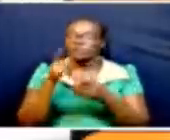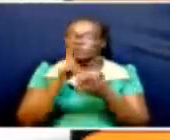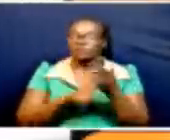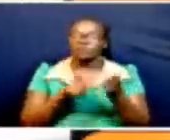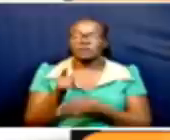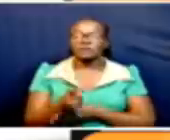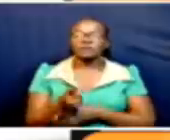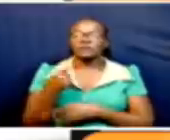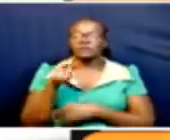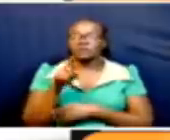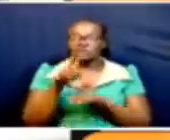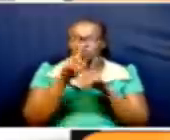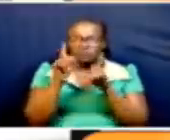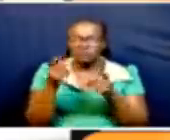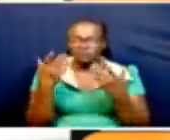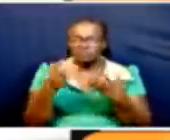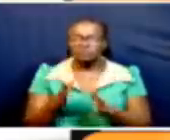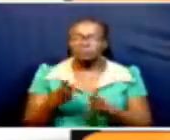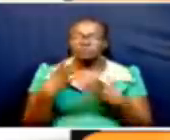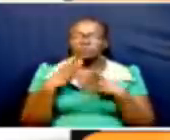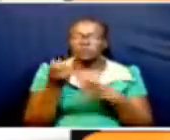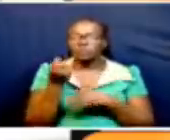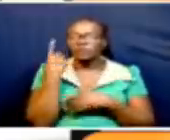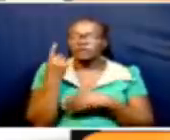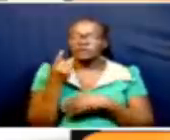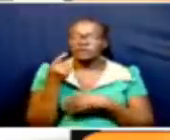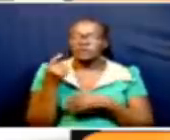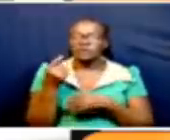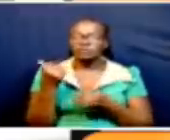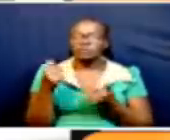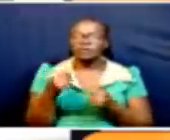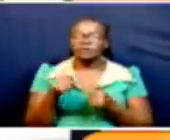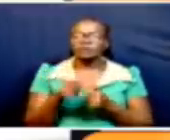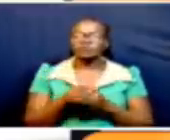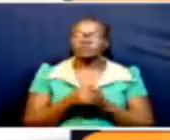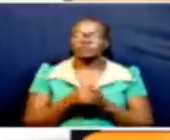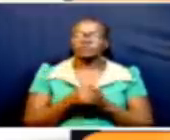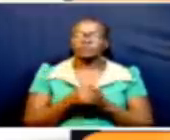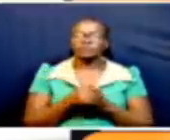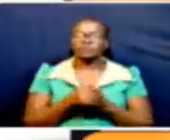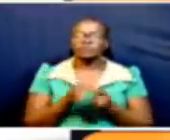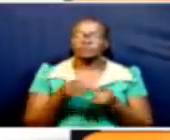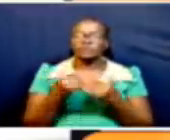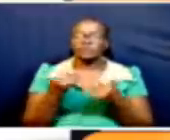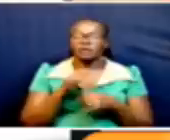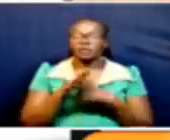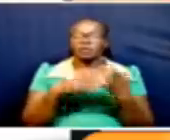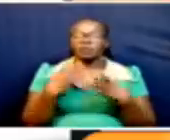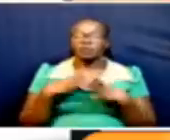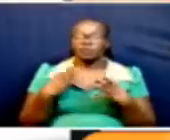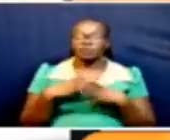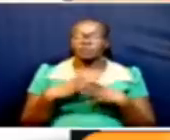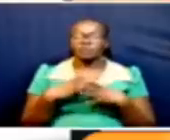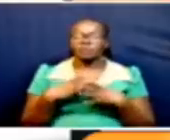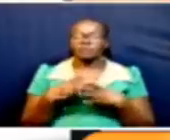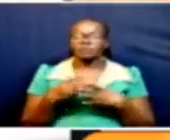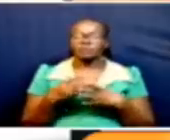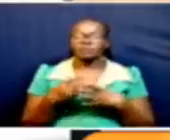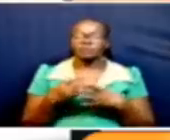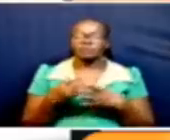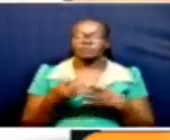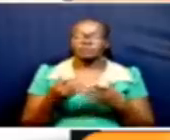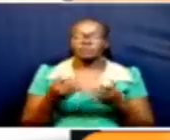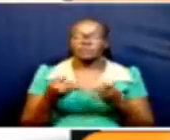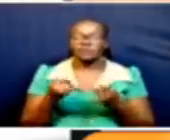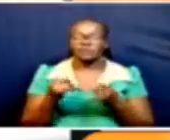Have you tested it? Do people understand what is mercury? This is a joke. Now everybody is talking about mercury every day in the morning. Wamesau